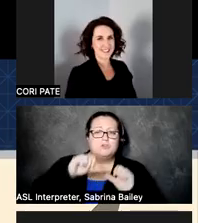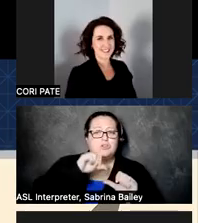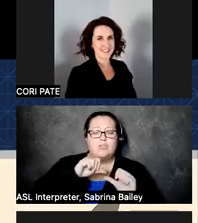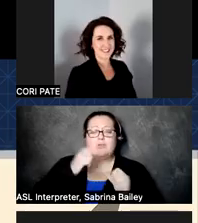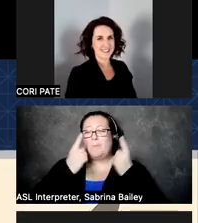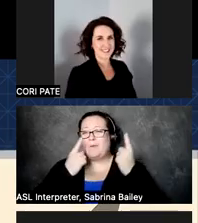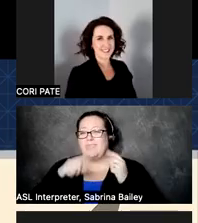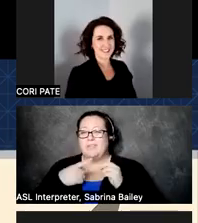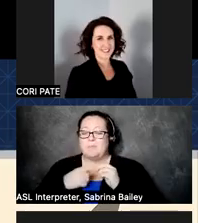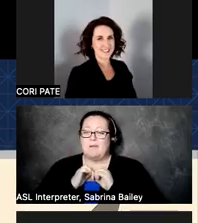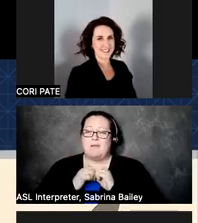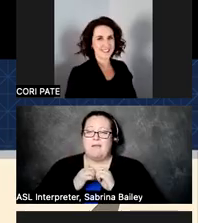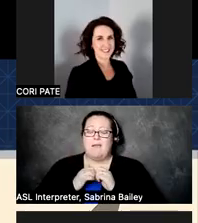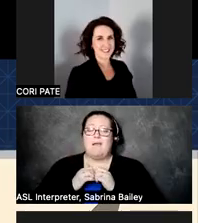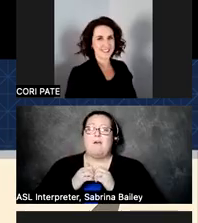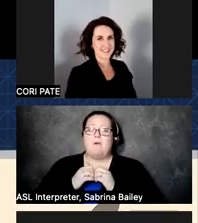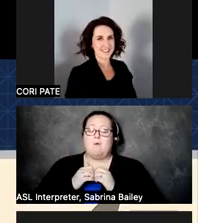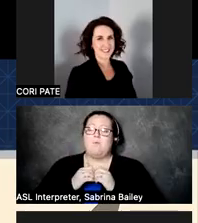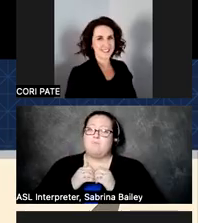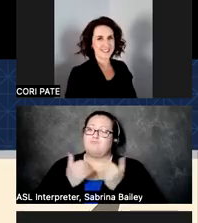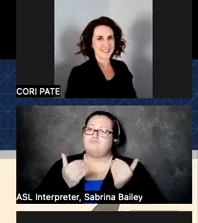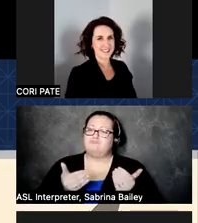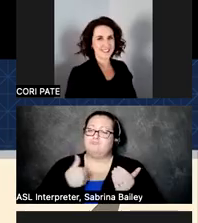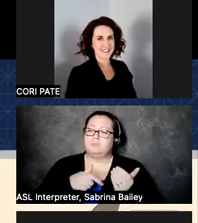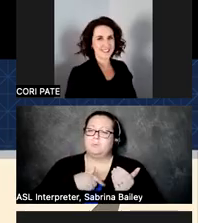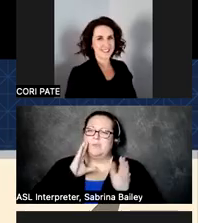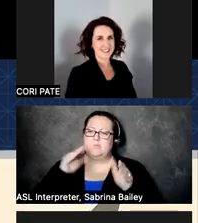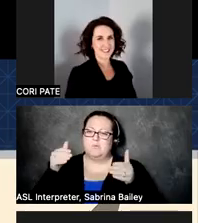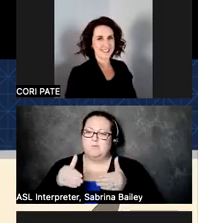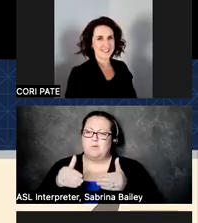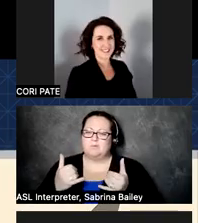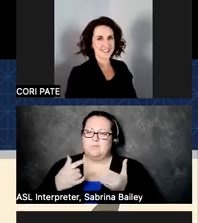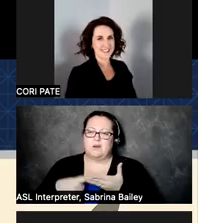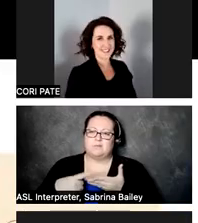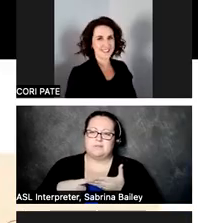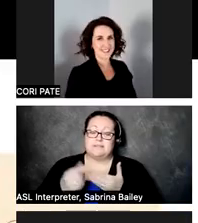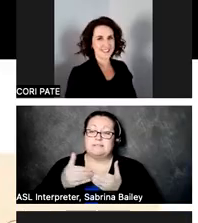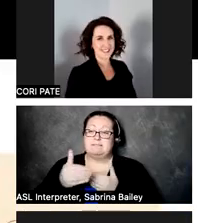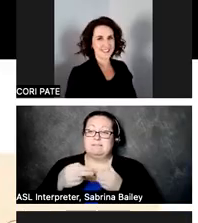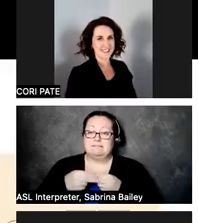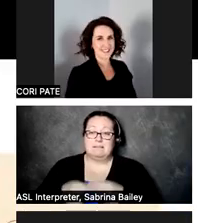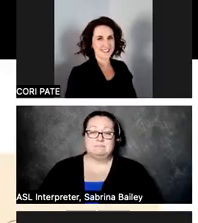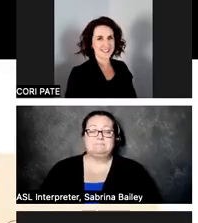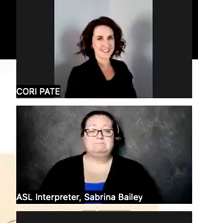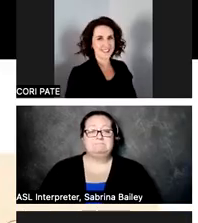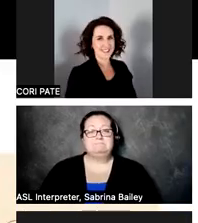about. So this is what we're going to focus on discussing. And next slide, please.